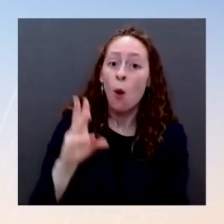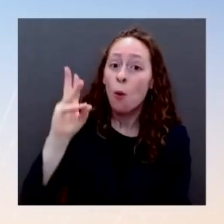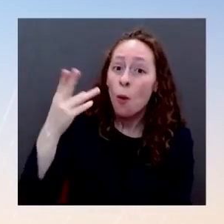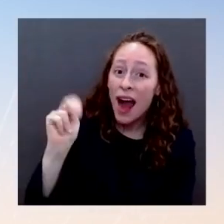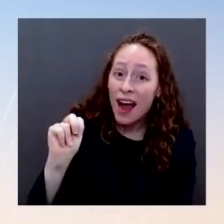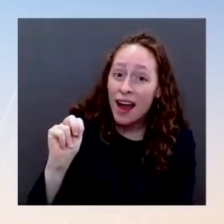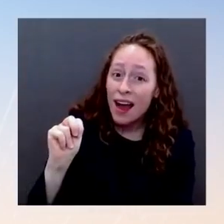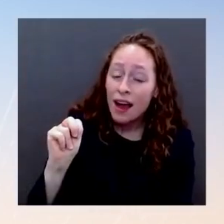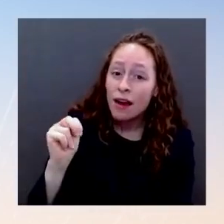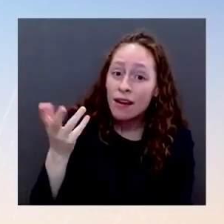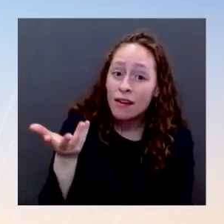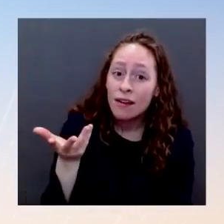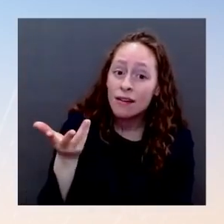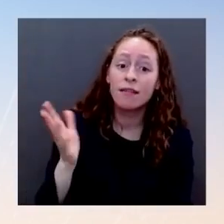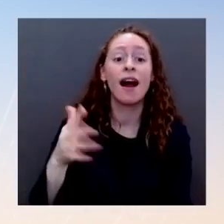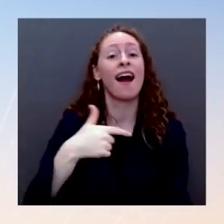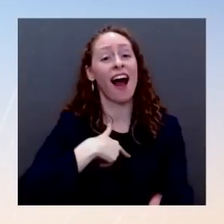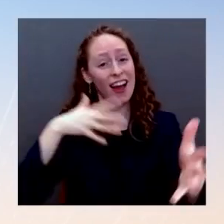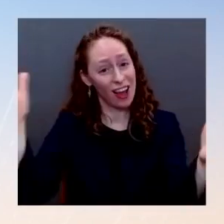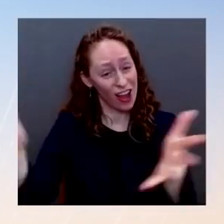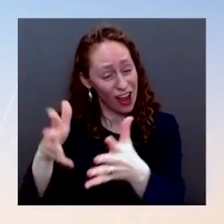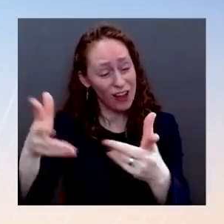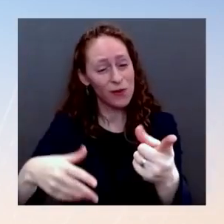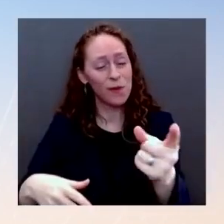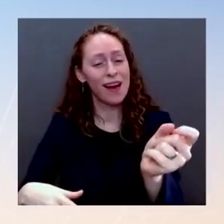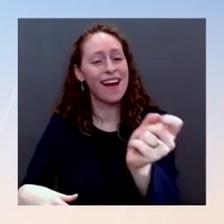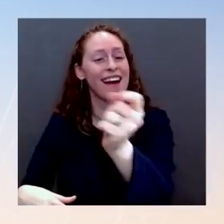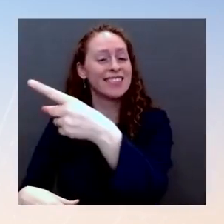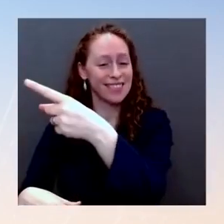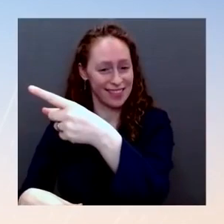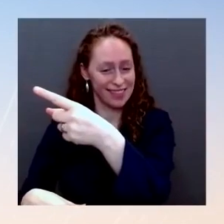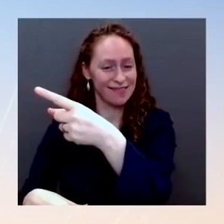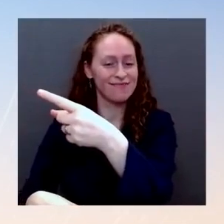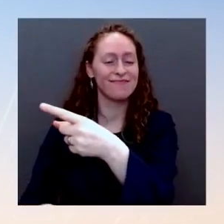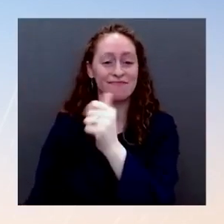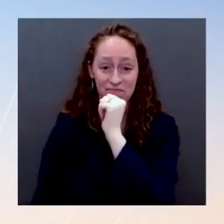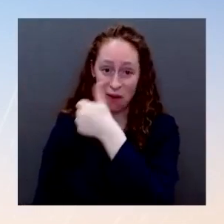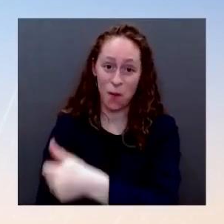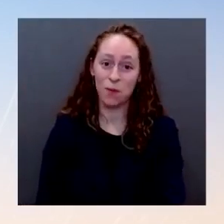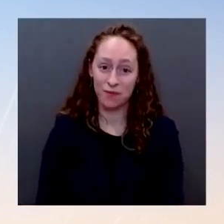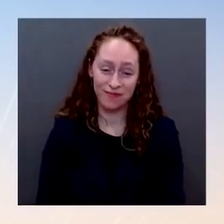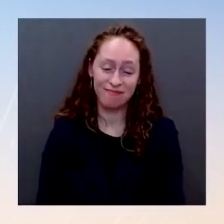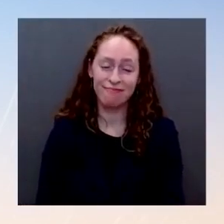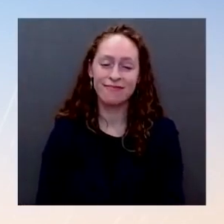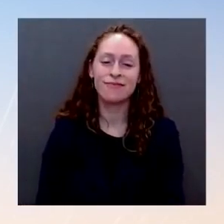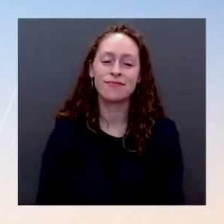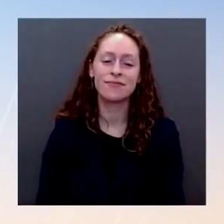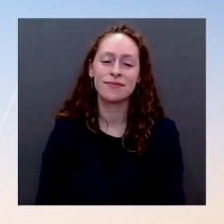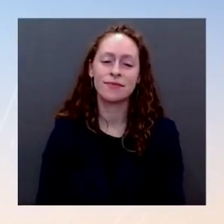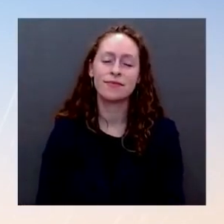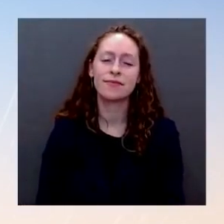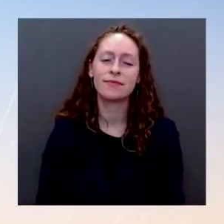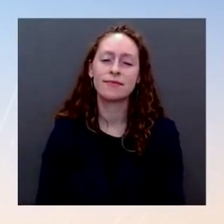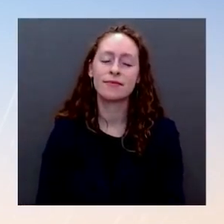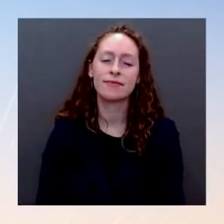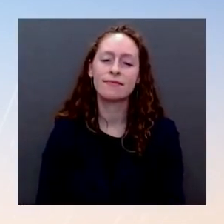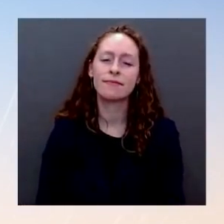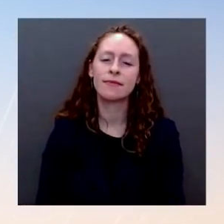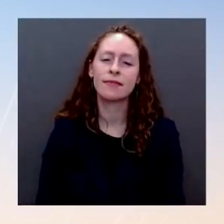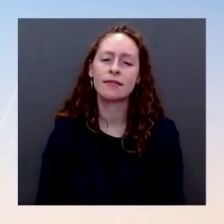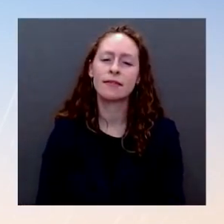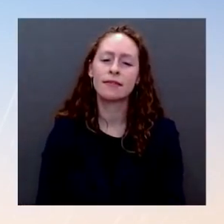COVID briefing tomorrow. Okay. And then similar line of questioning, but Sure. this time about the FDA. Okay. There have been